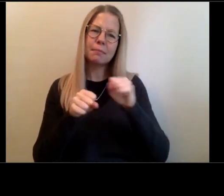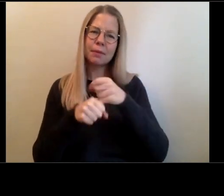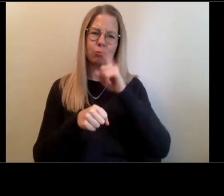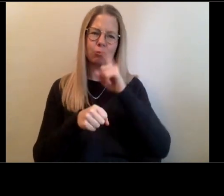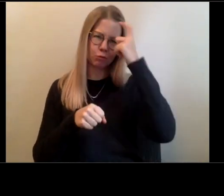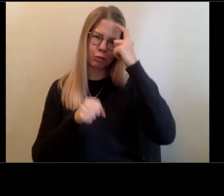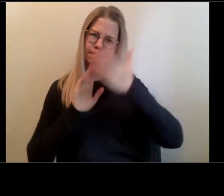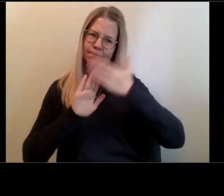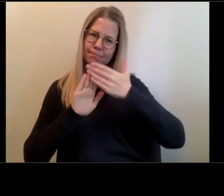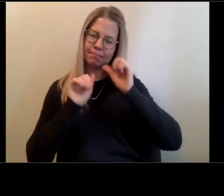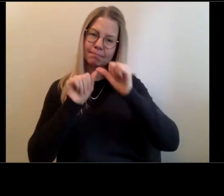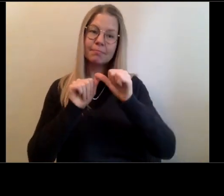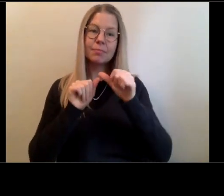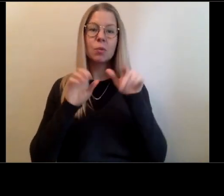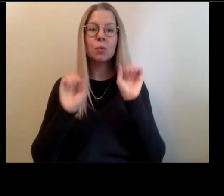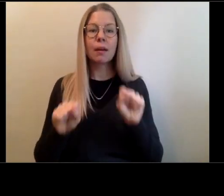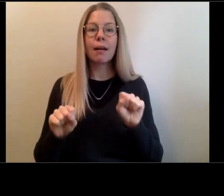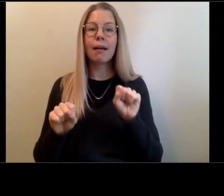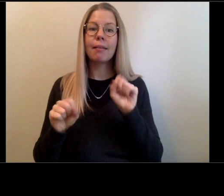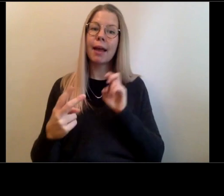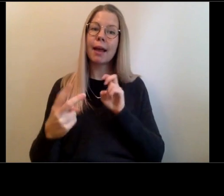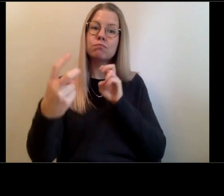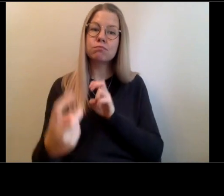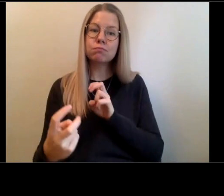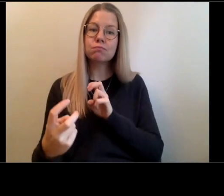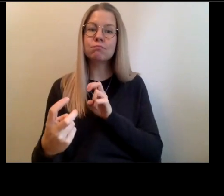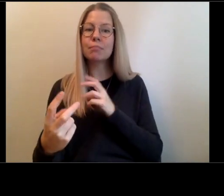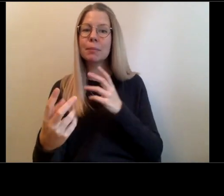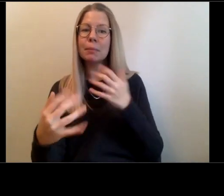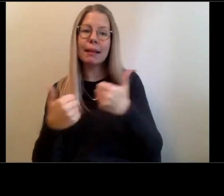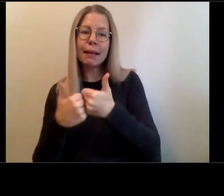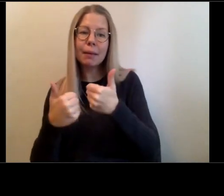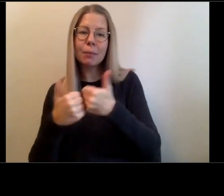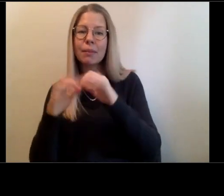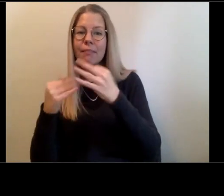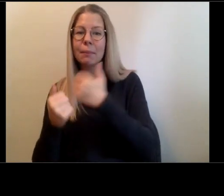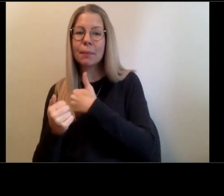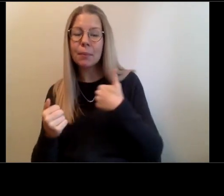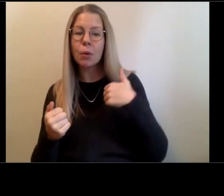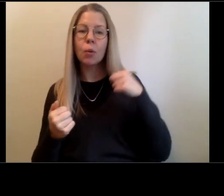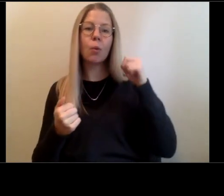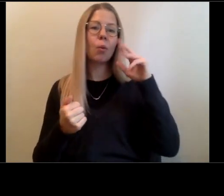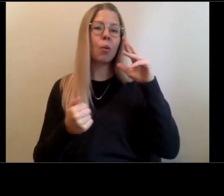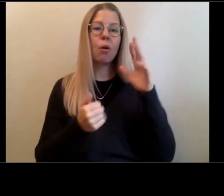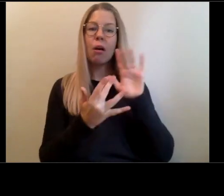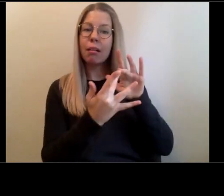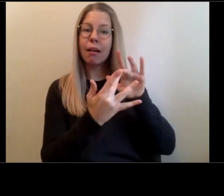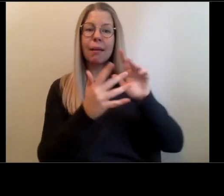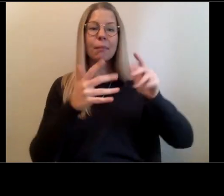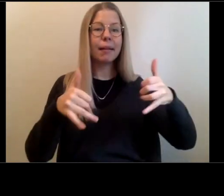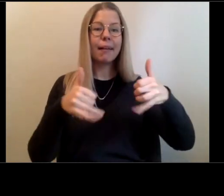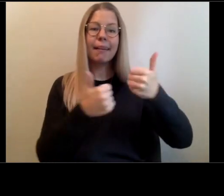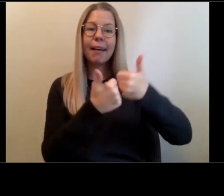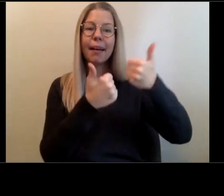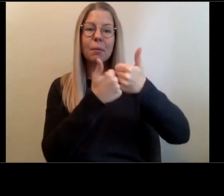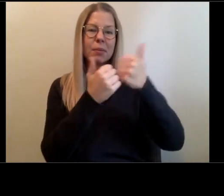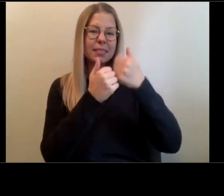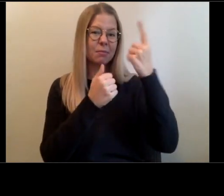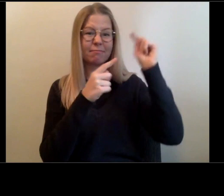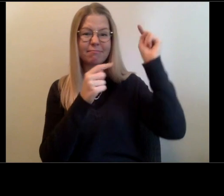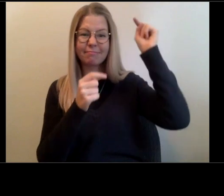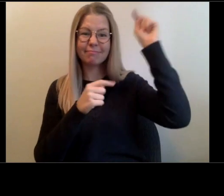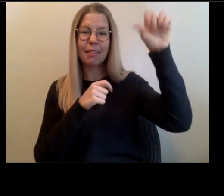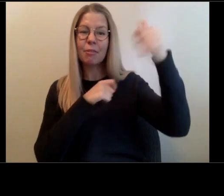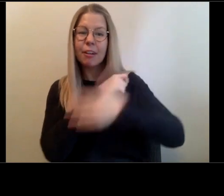playing chess online with somebody halfway around the world, or learning a new language or learning a new instrument, it's